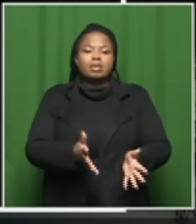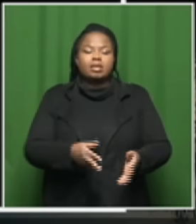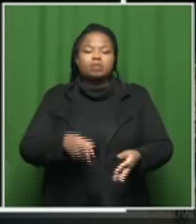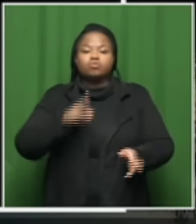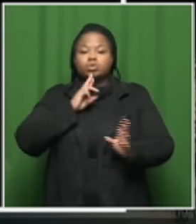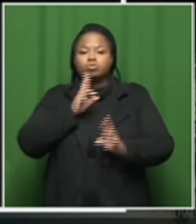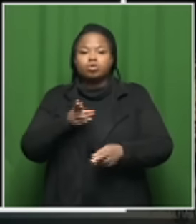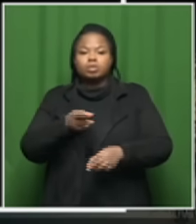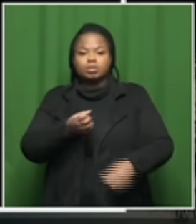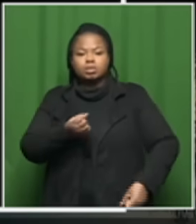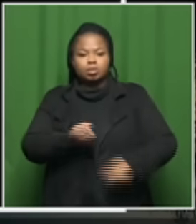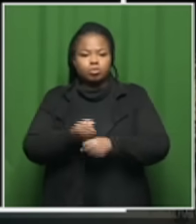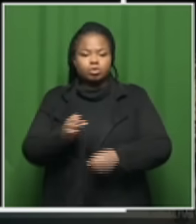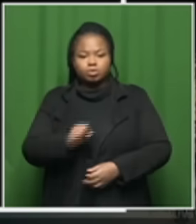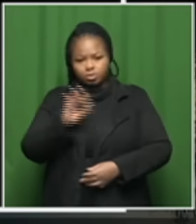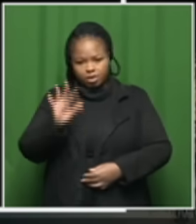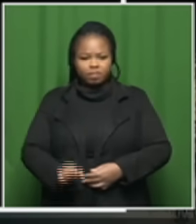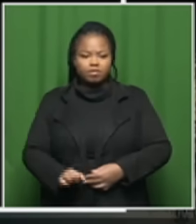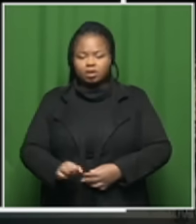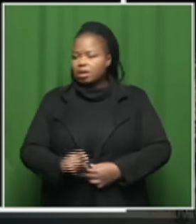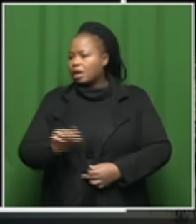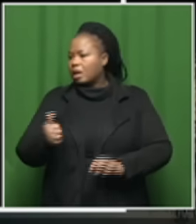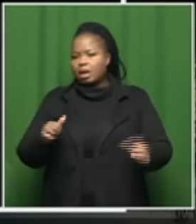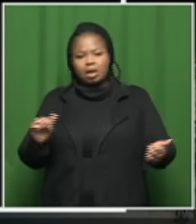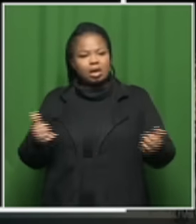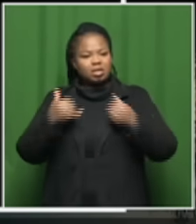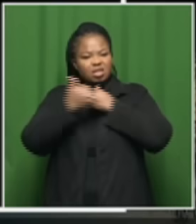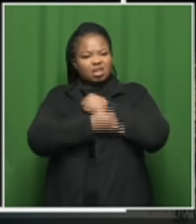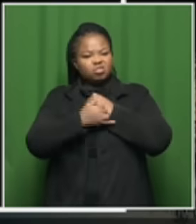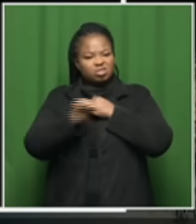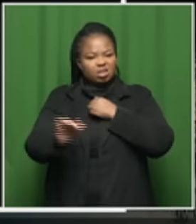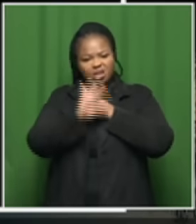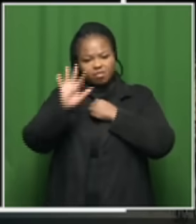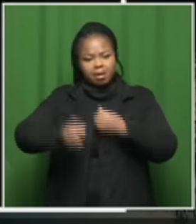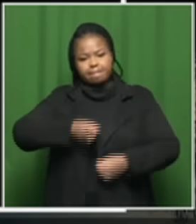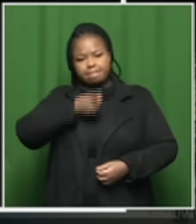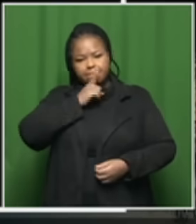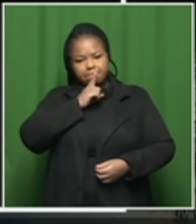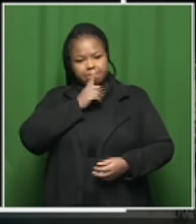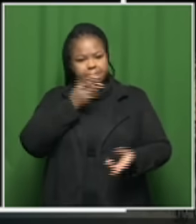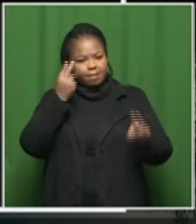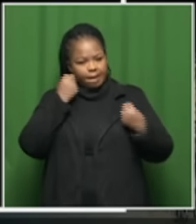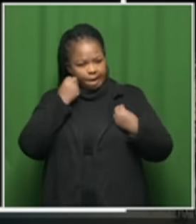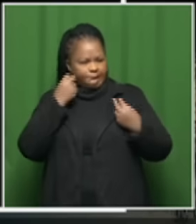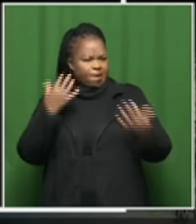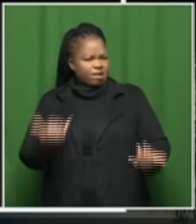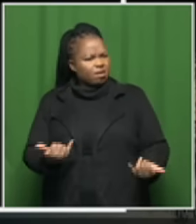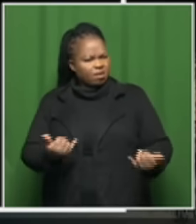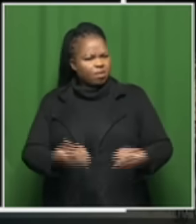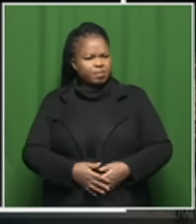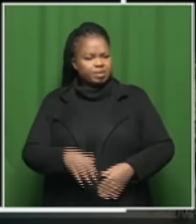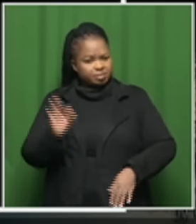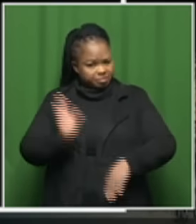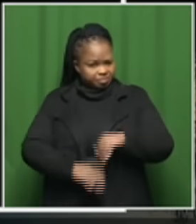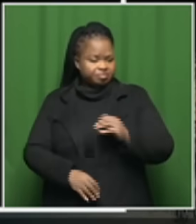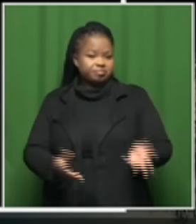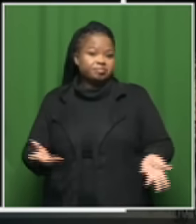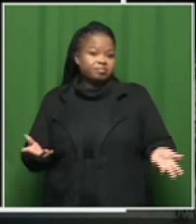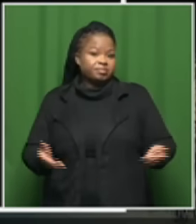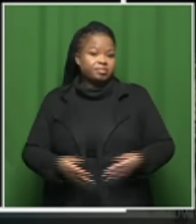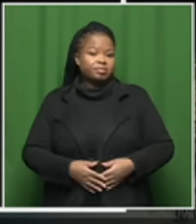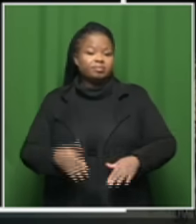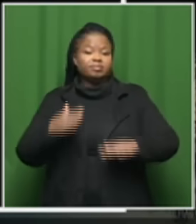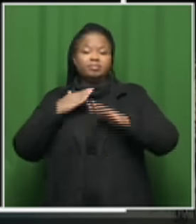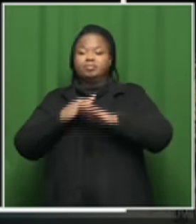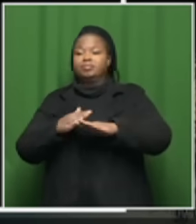and supported South Africa. All other African countries were quiet. Now they have to face the music. They are being banned.